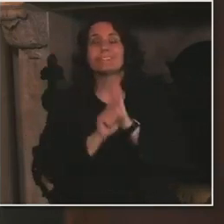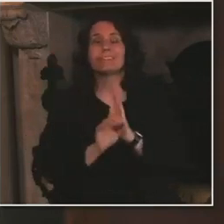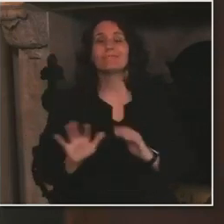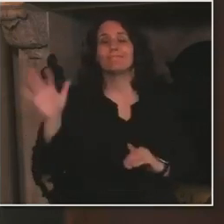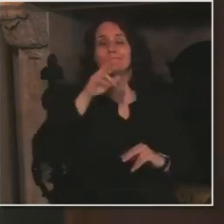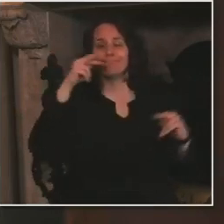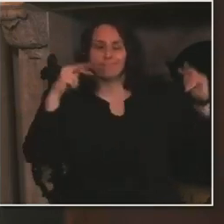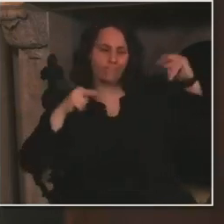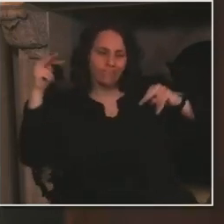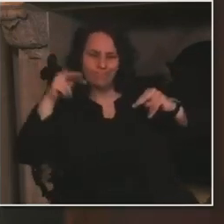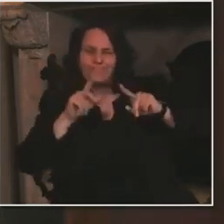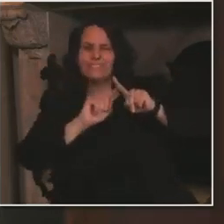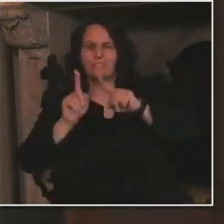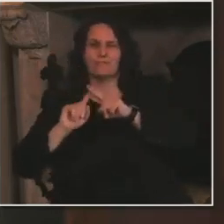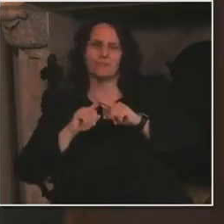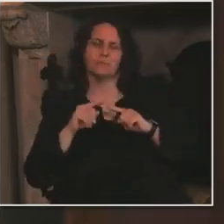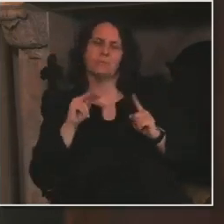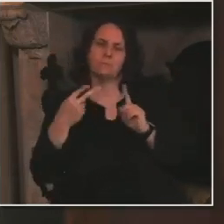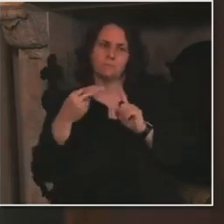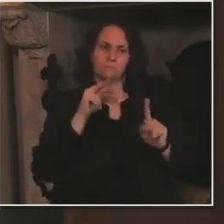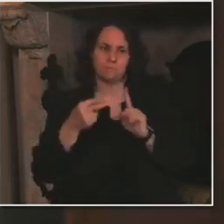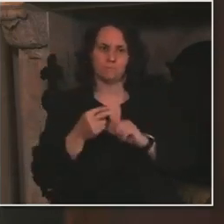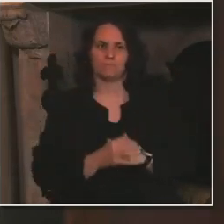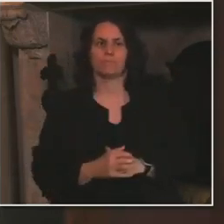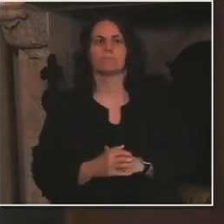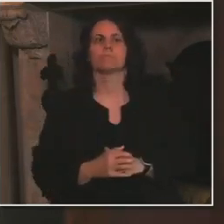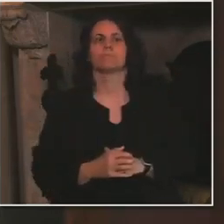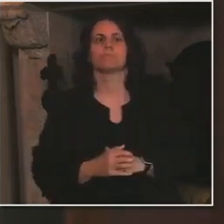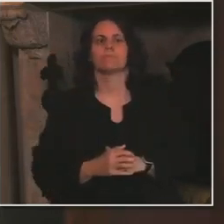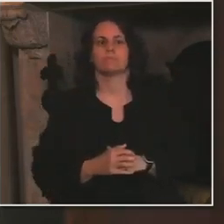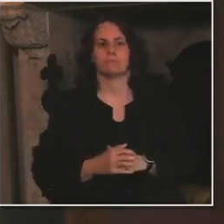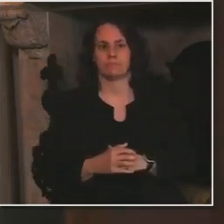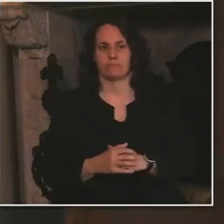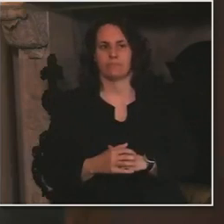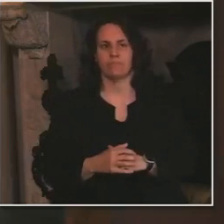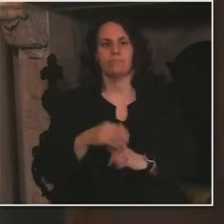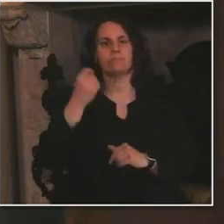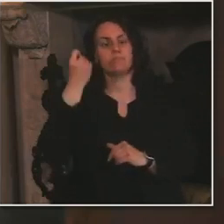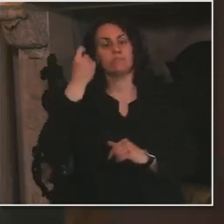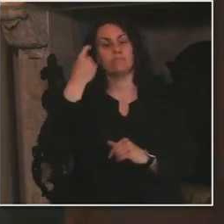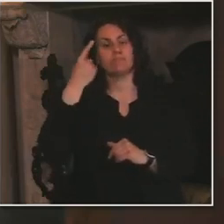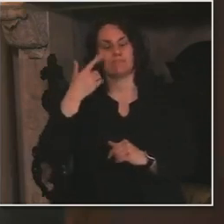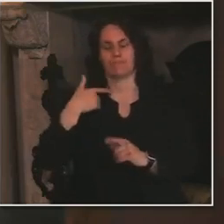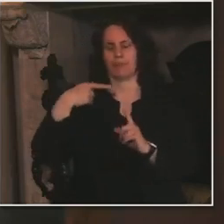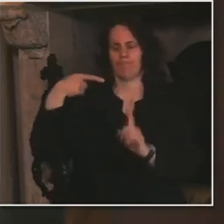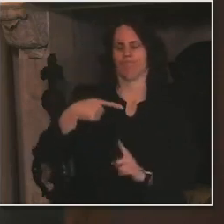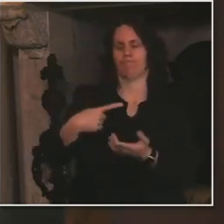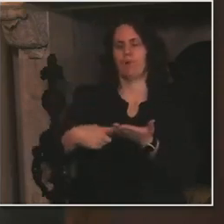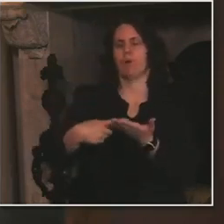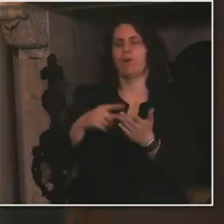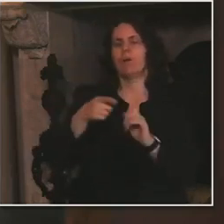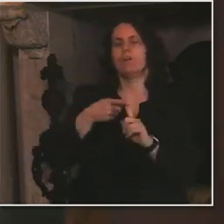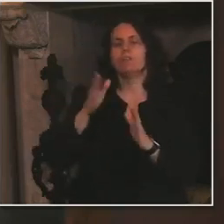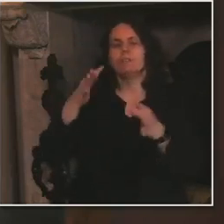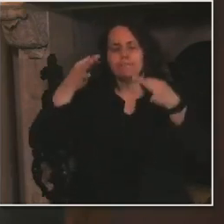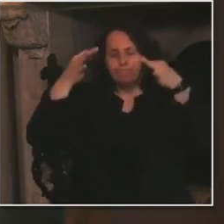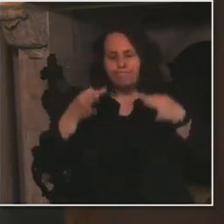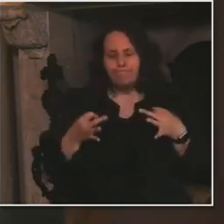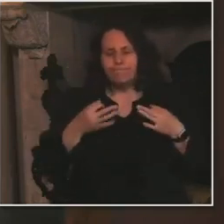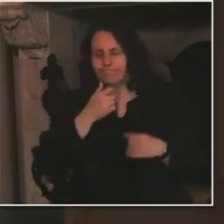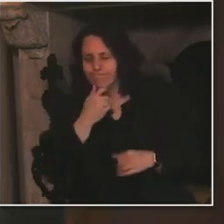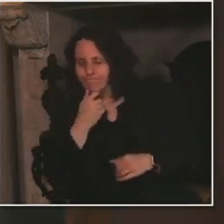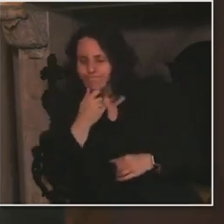subject of much academic discussion, and that hospitals at the local level are certainly looking at a variety